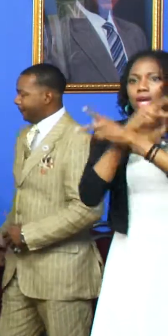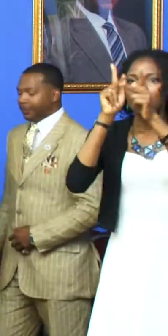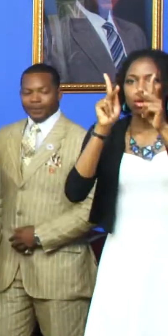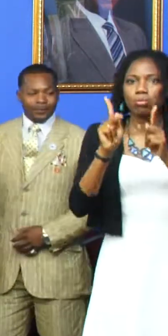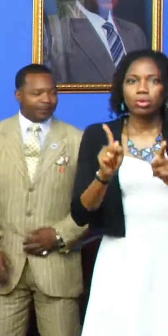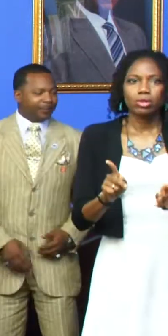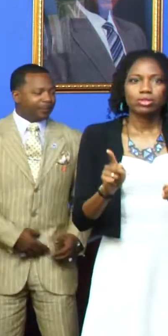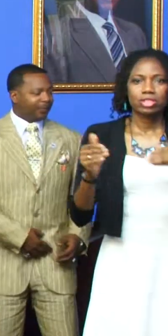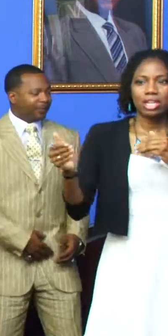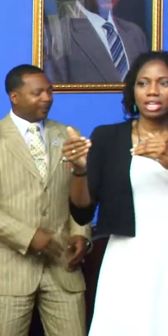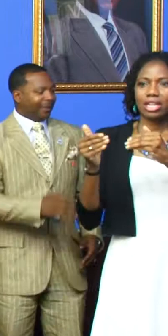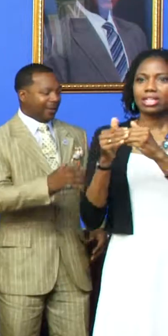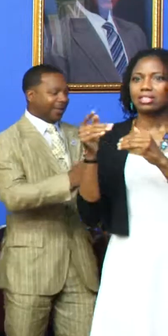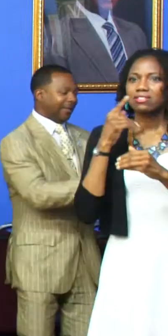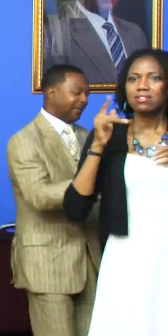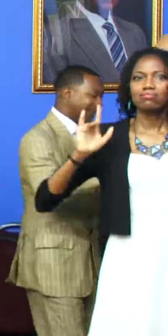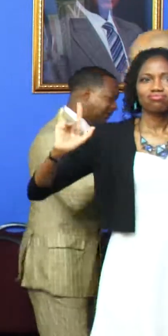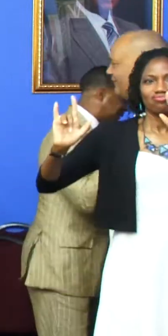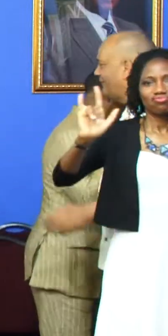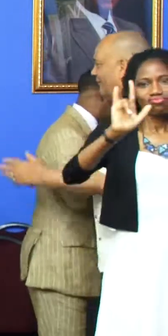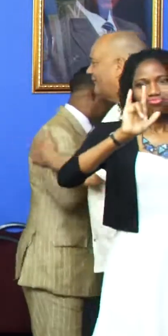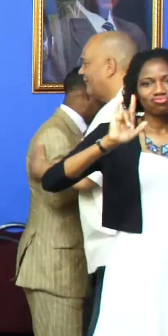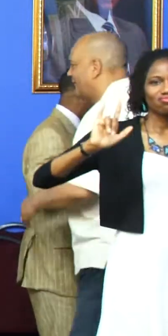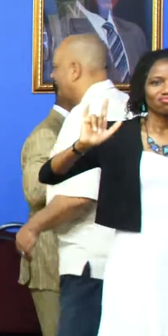you. Tell them you love them.